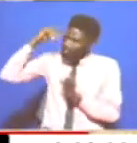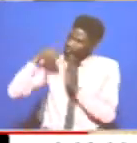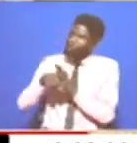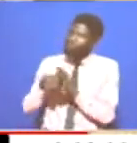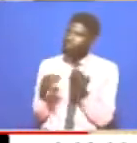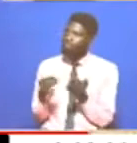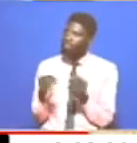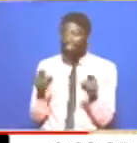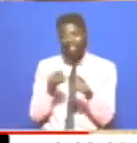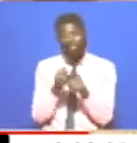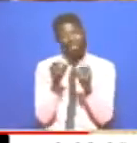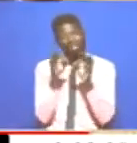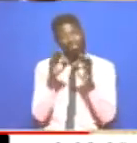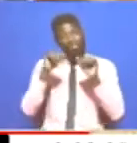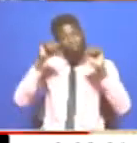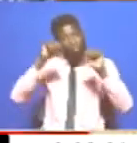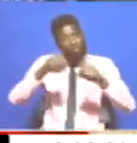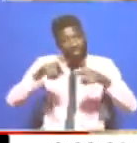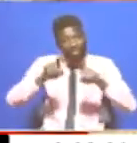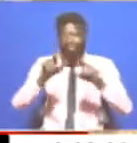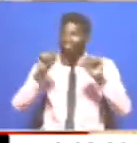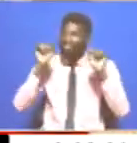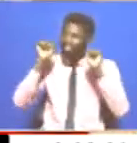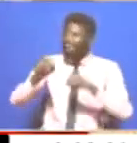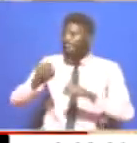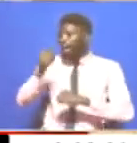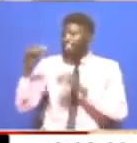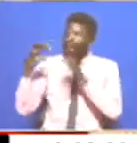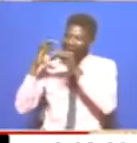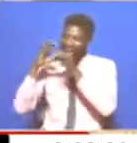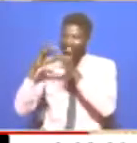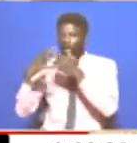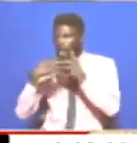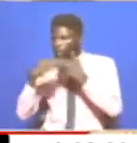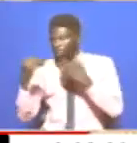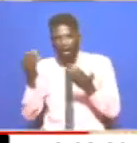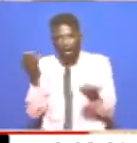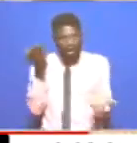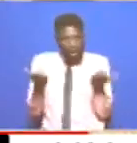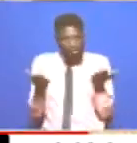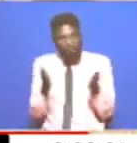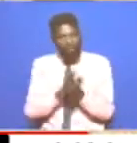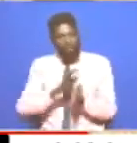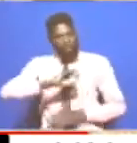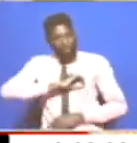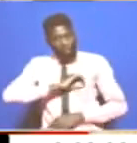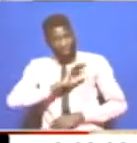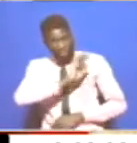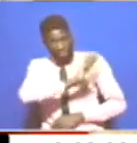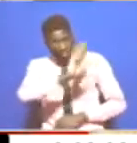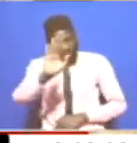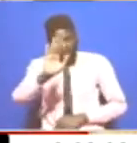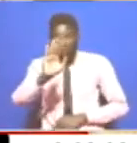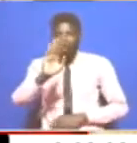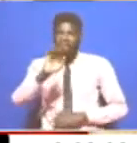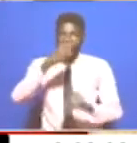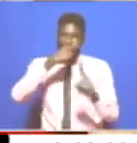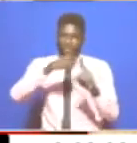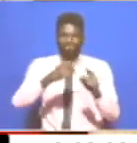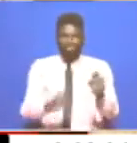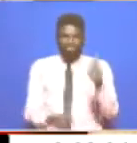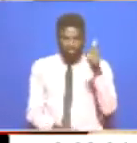hata ikiwezekano waende wakikopakopa mila za wengine ili wafananishe na zao, zile mzuri